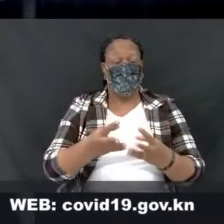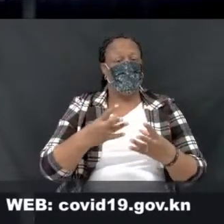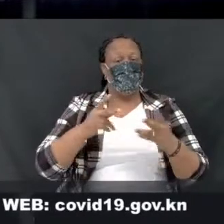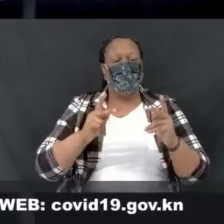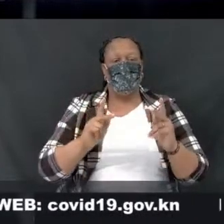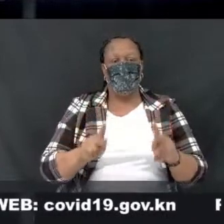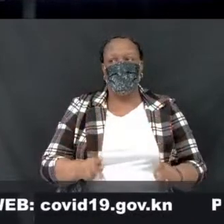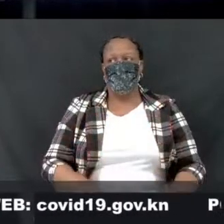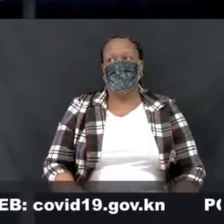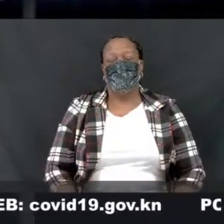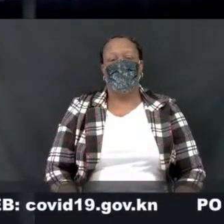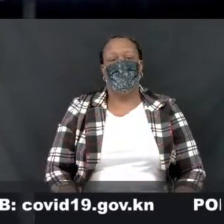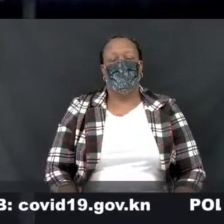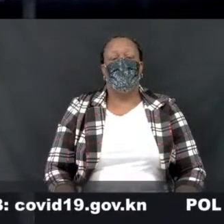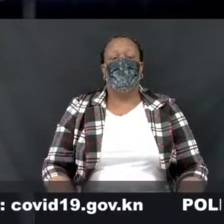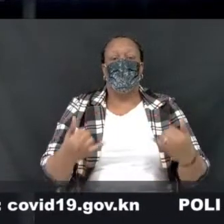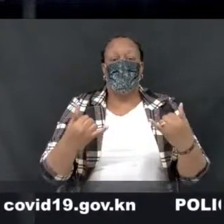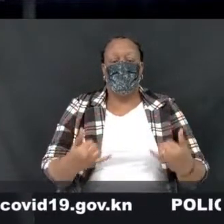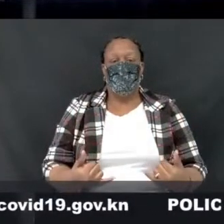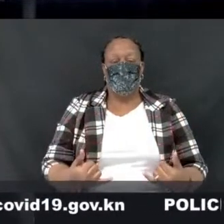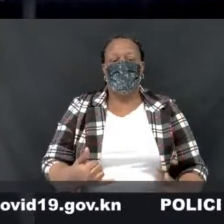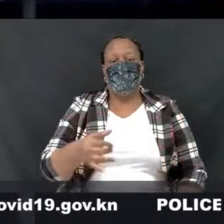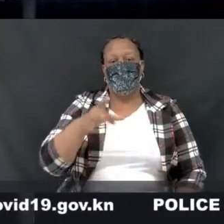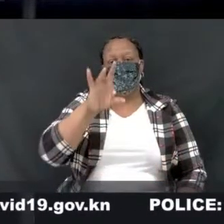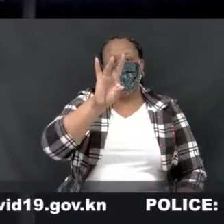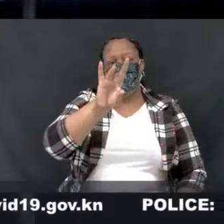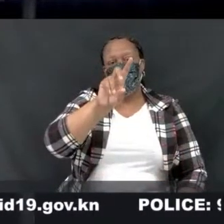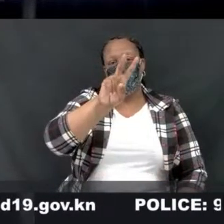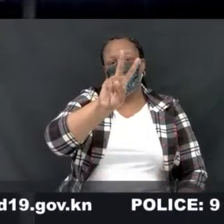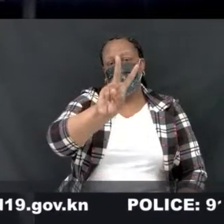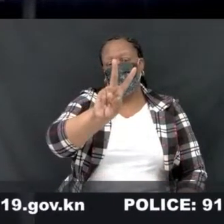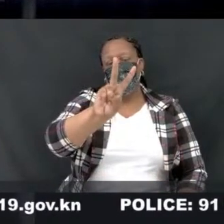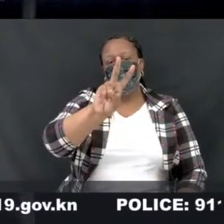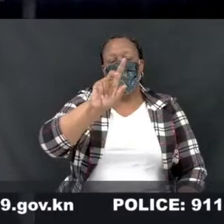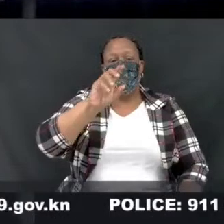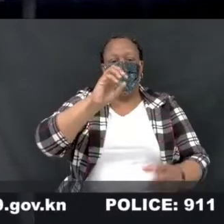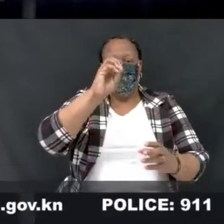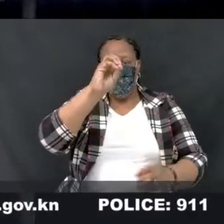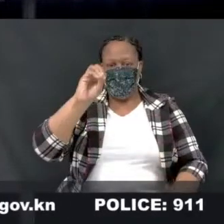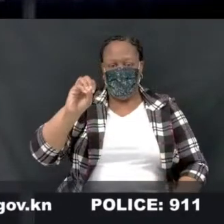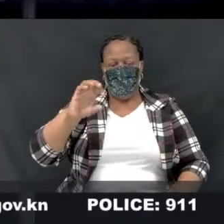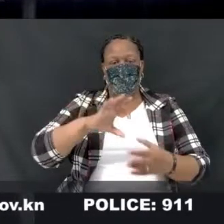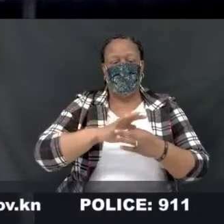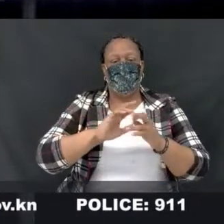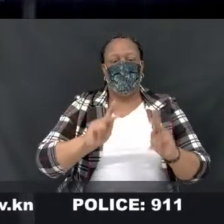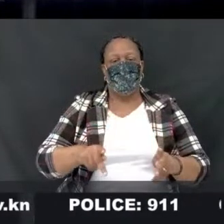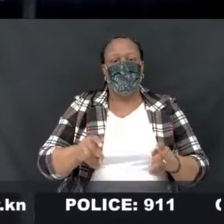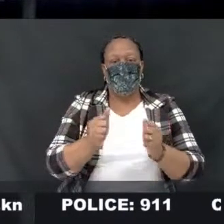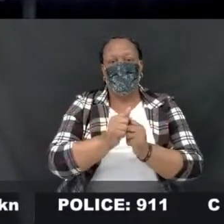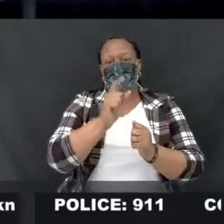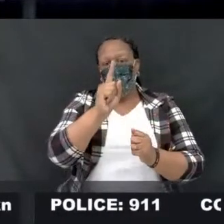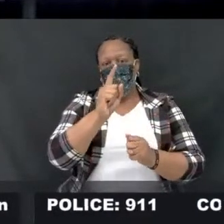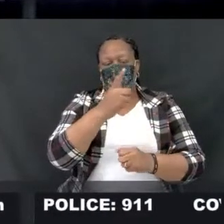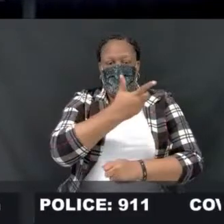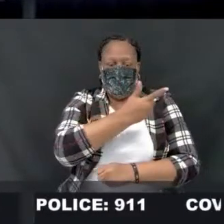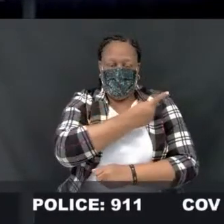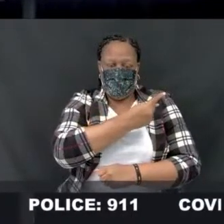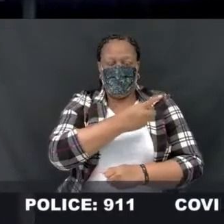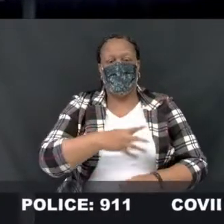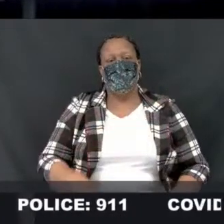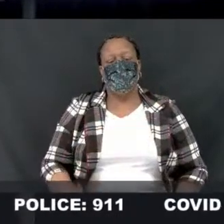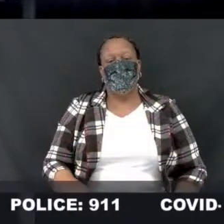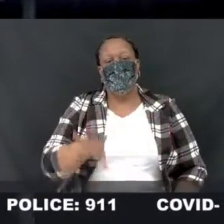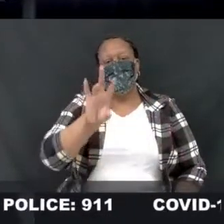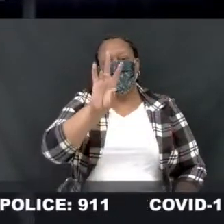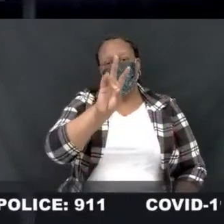have 82.6% of adults in the Federation with at least 1 shot and 77.4%